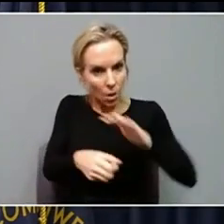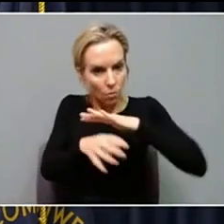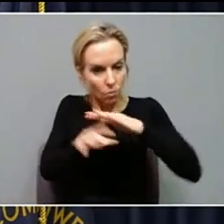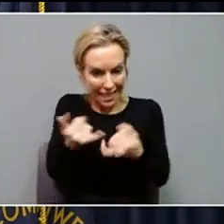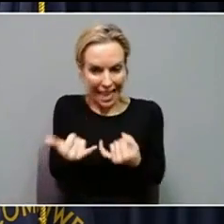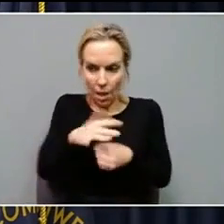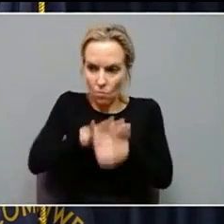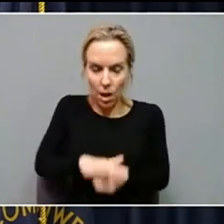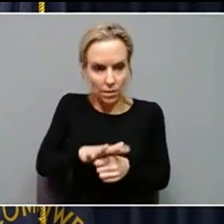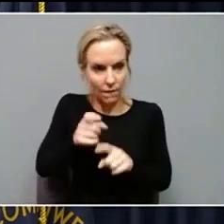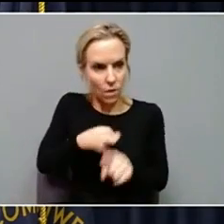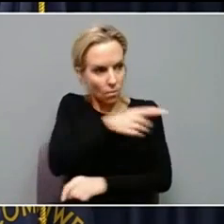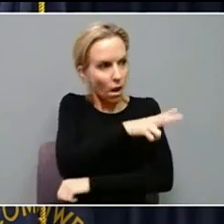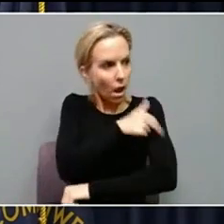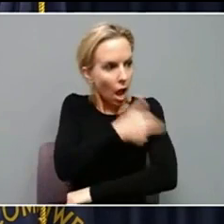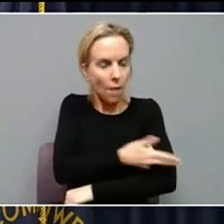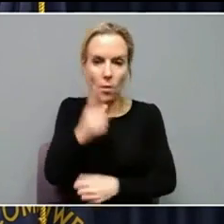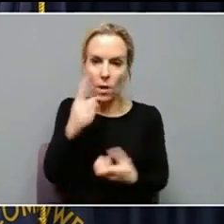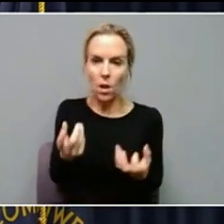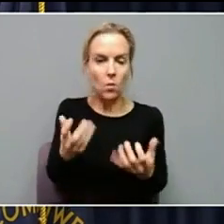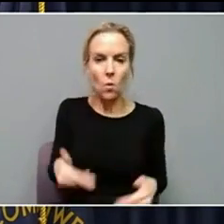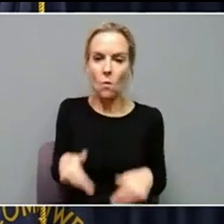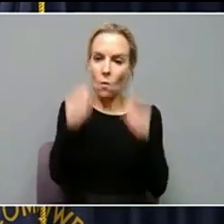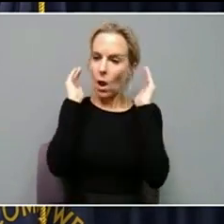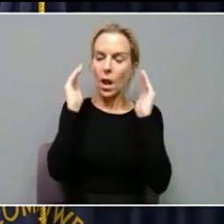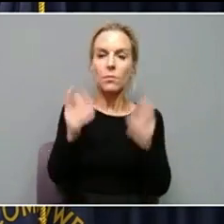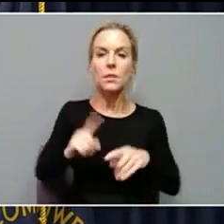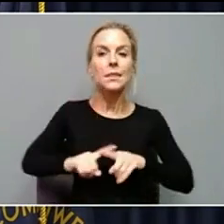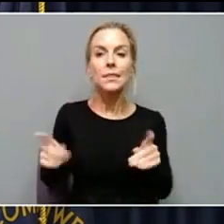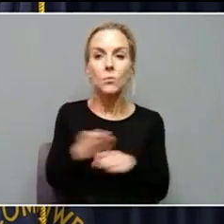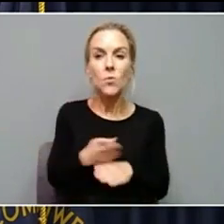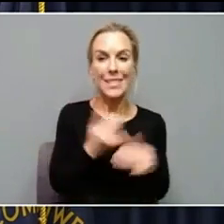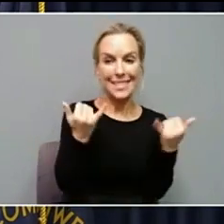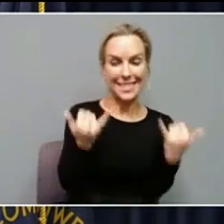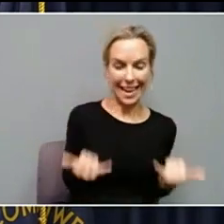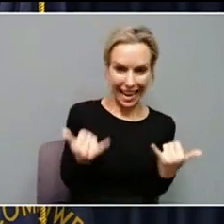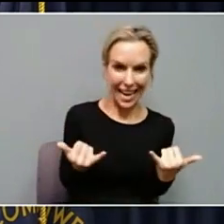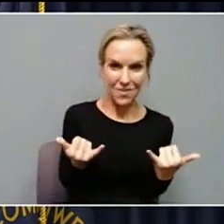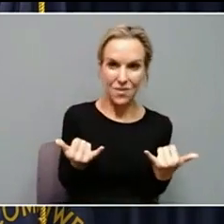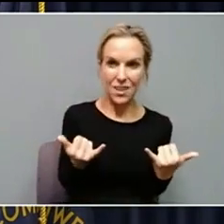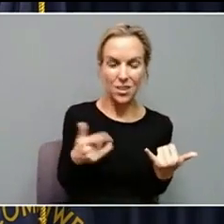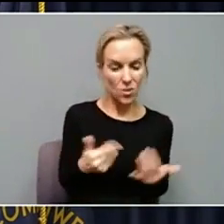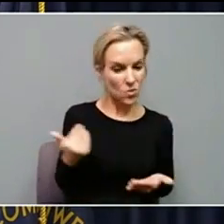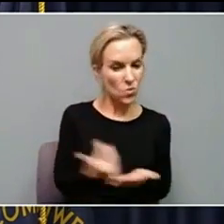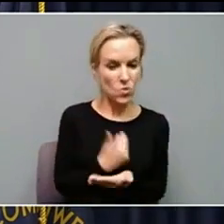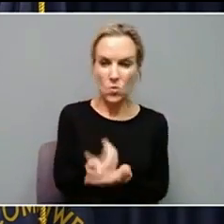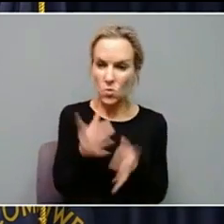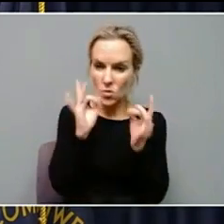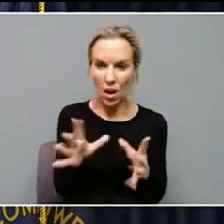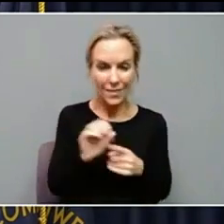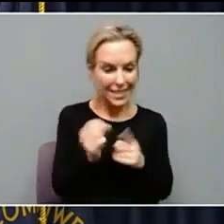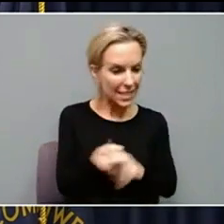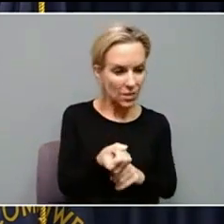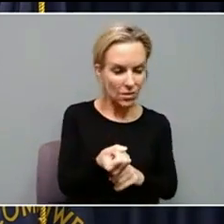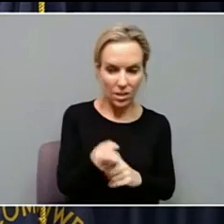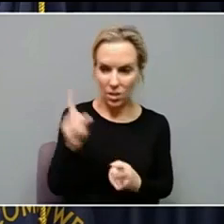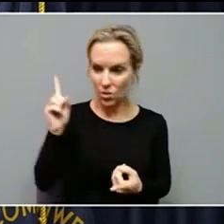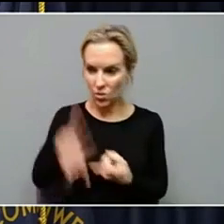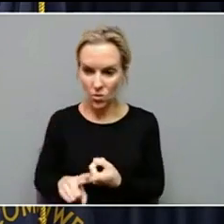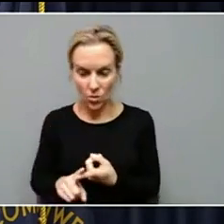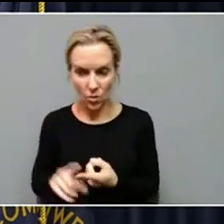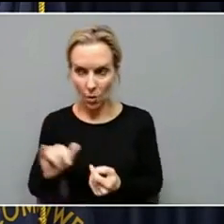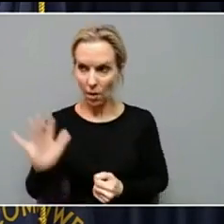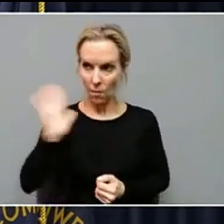But the difference in between right now, uncharted territory, and where we were before, which in terms